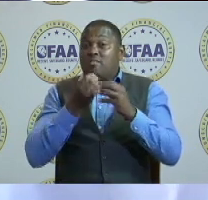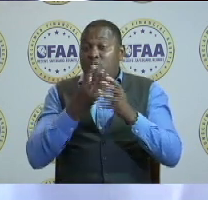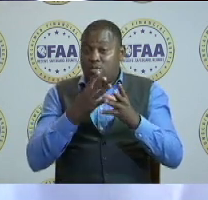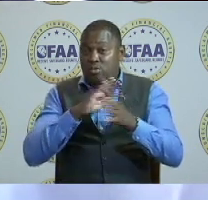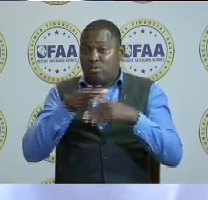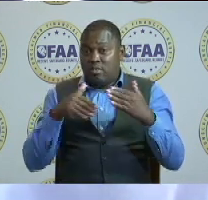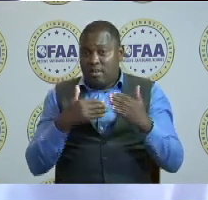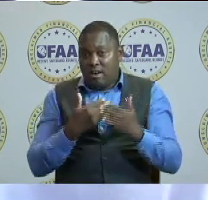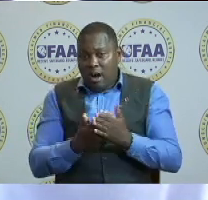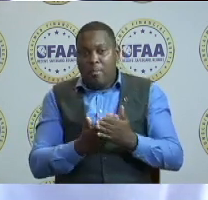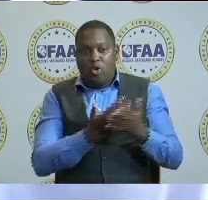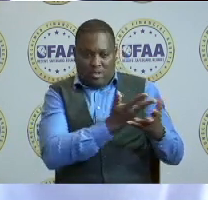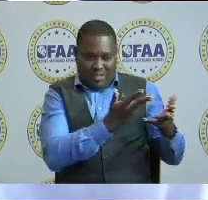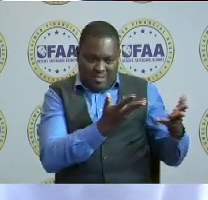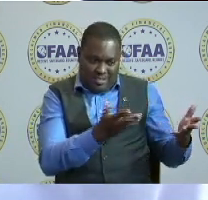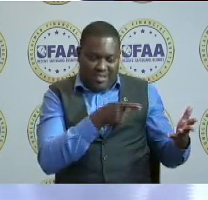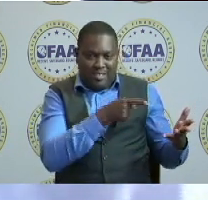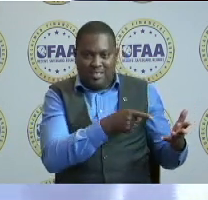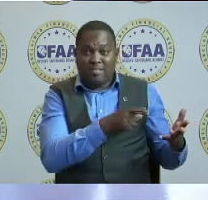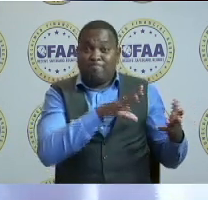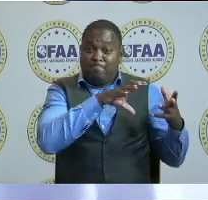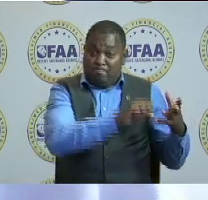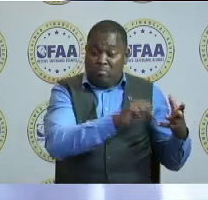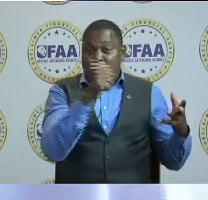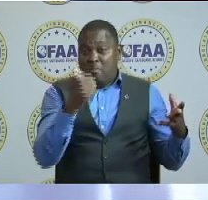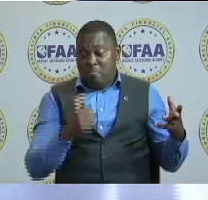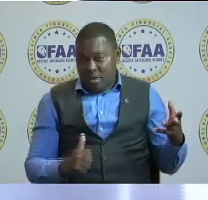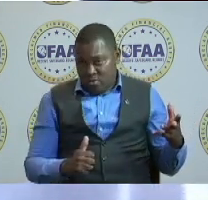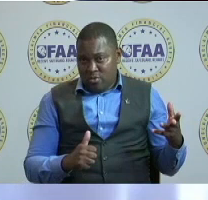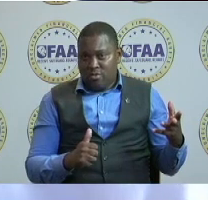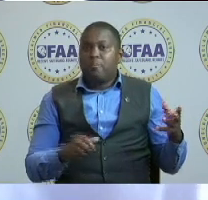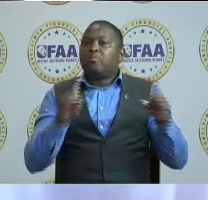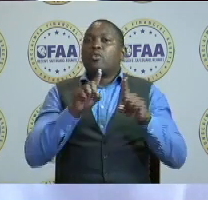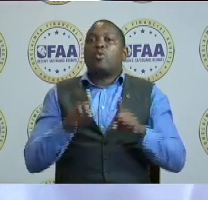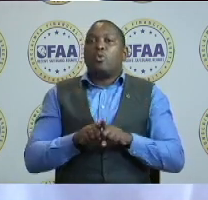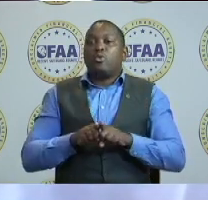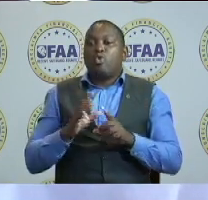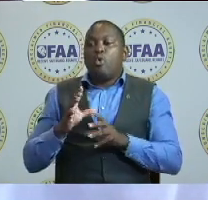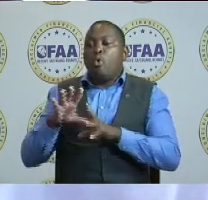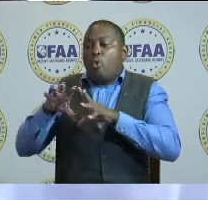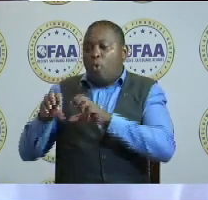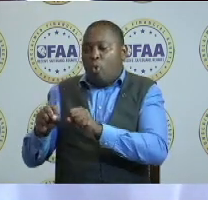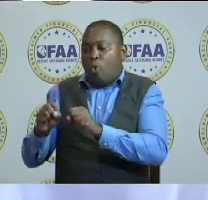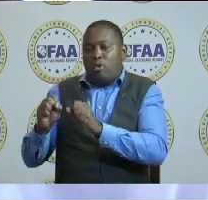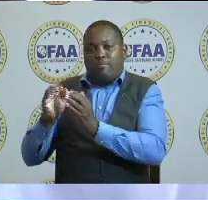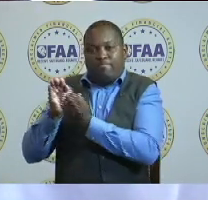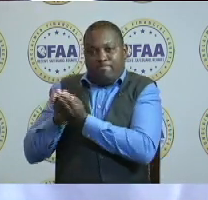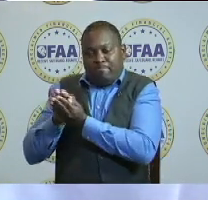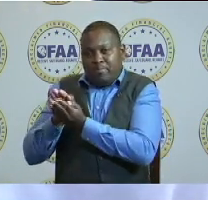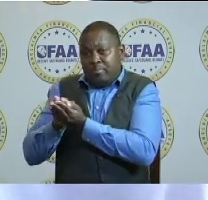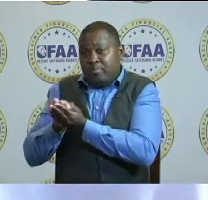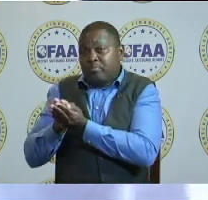regarding the unclaimed financial assets from wherever it is, and from the holders who are holding that information.